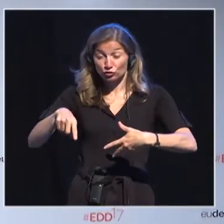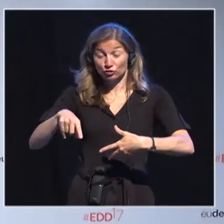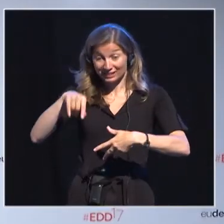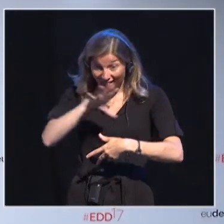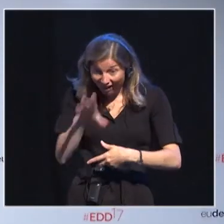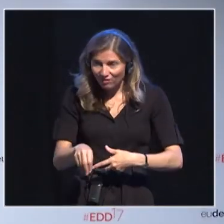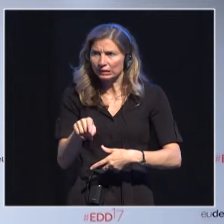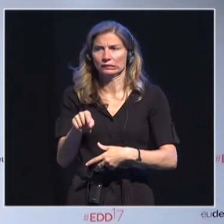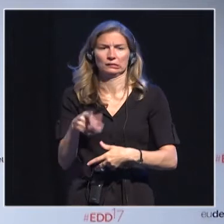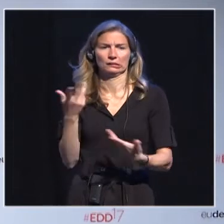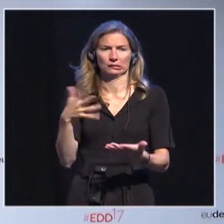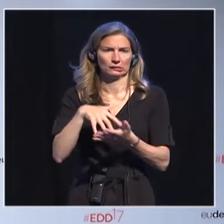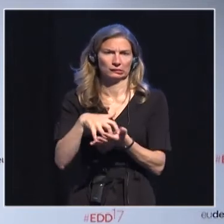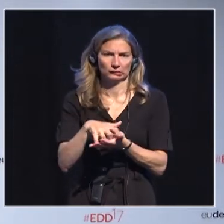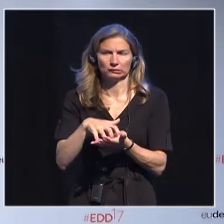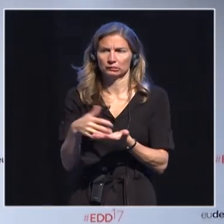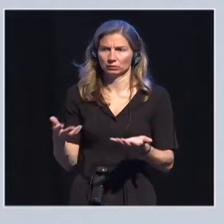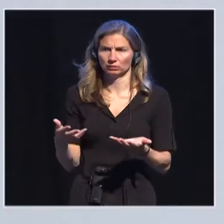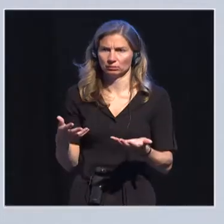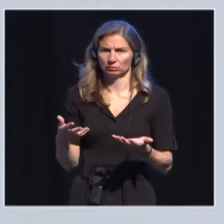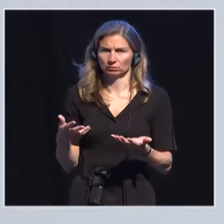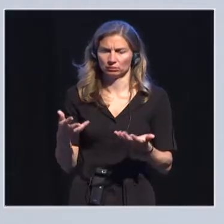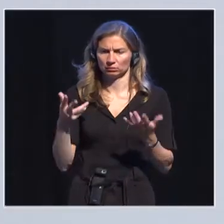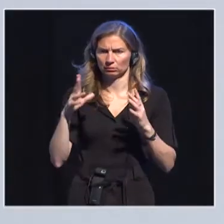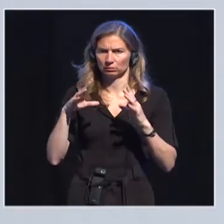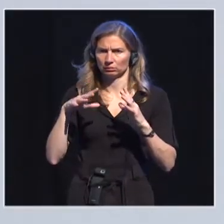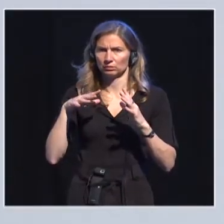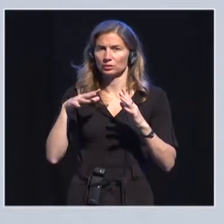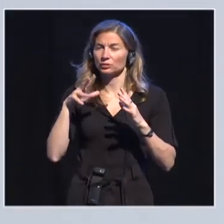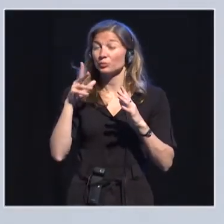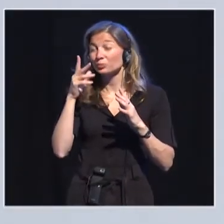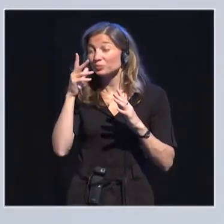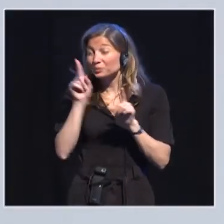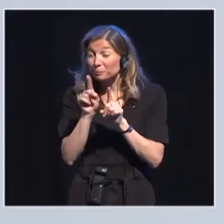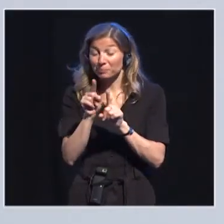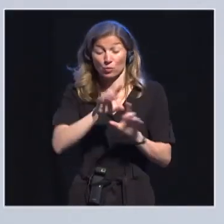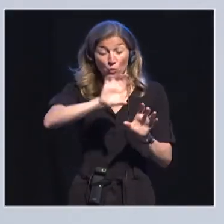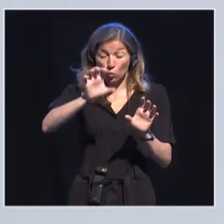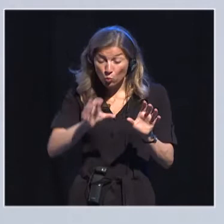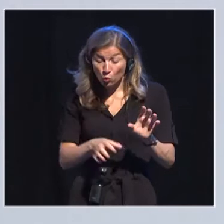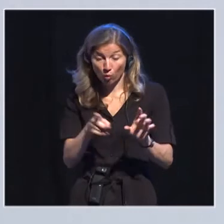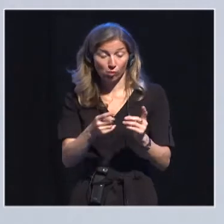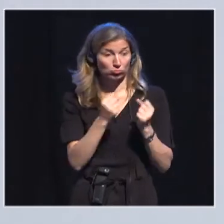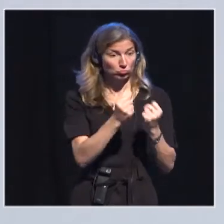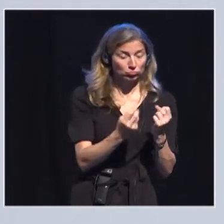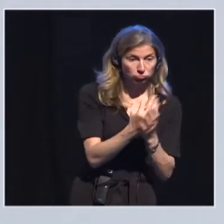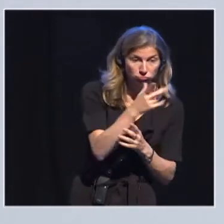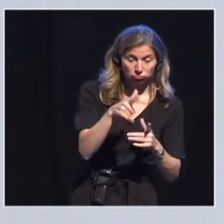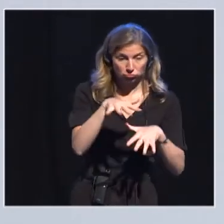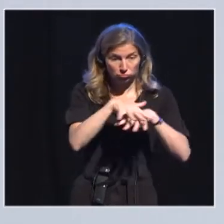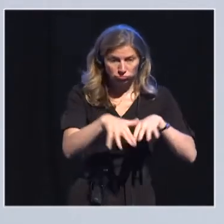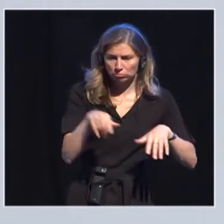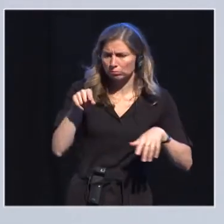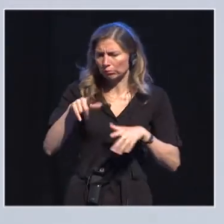the issue of the different levels of development within the continent and whether and how much do they represent